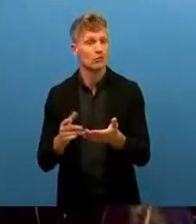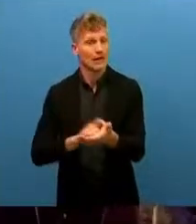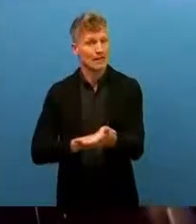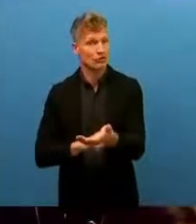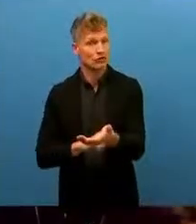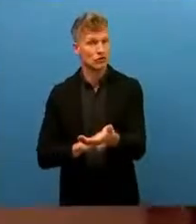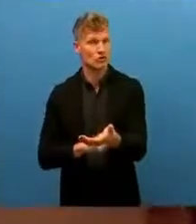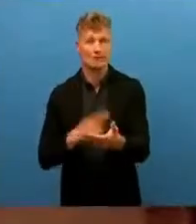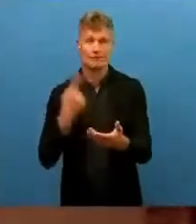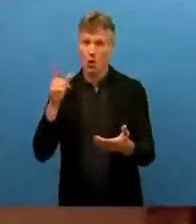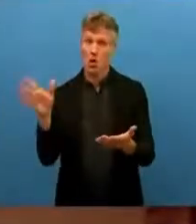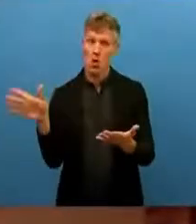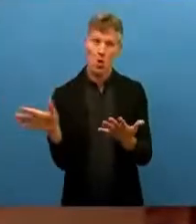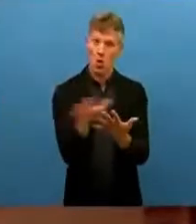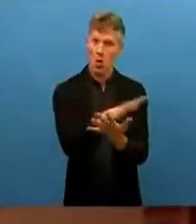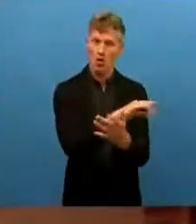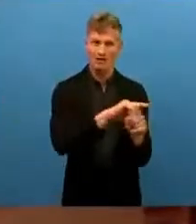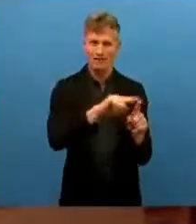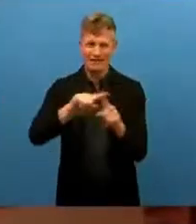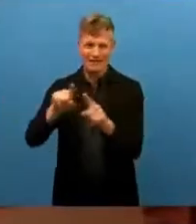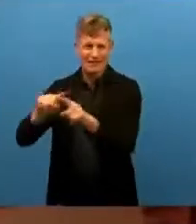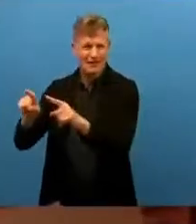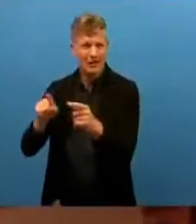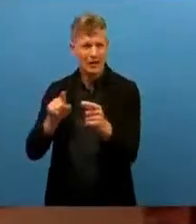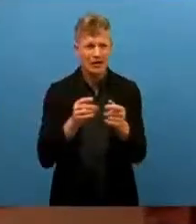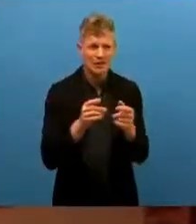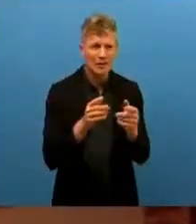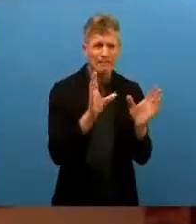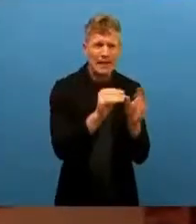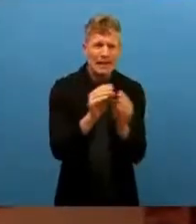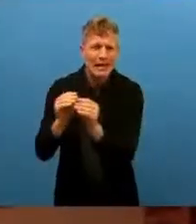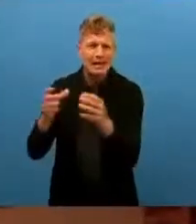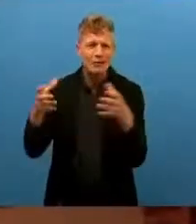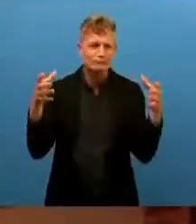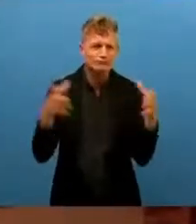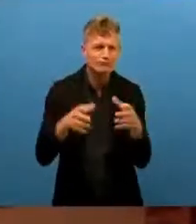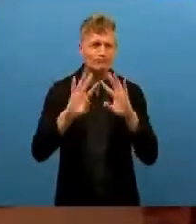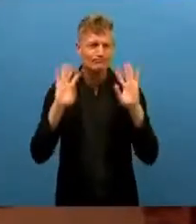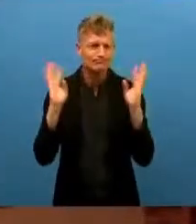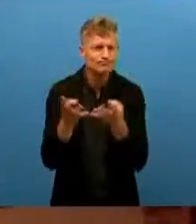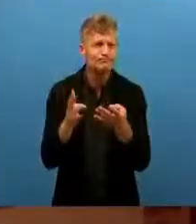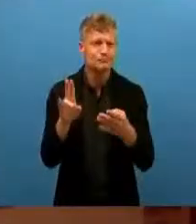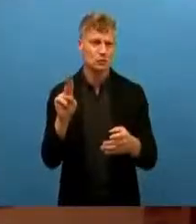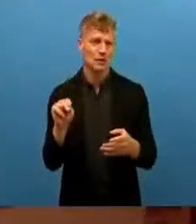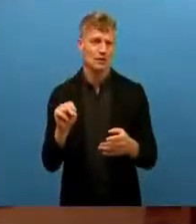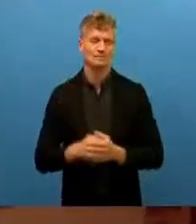United Nations. Thank you. Thank you, Francisco. Ambassador Mohammed.